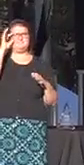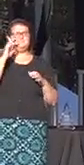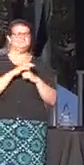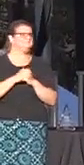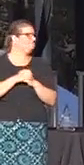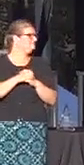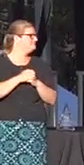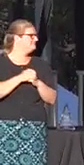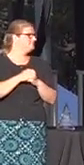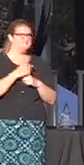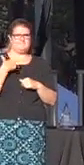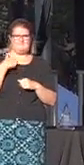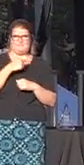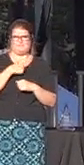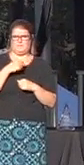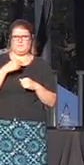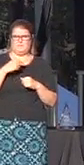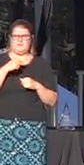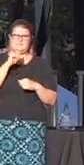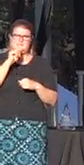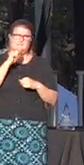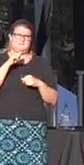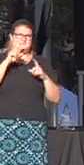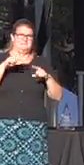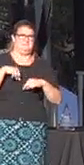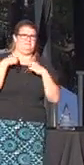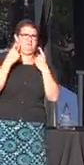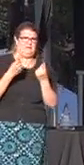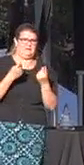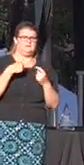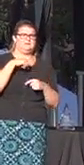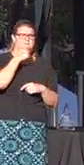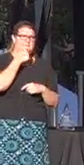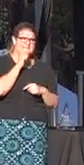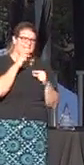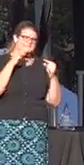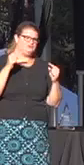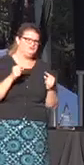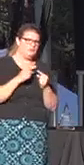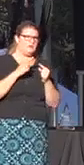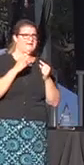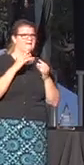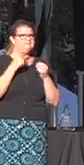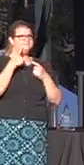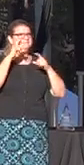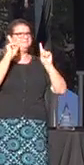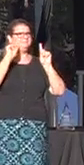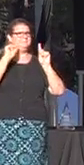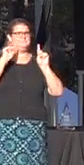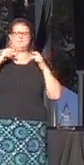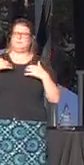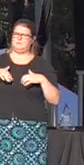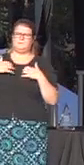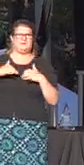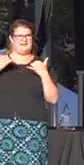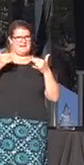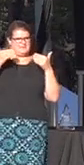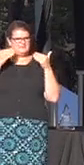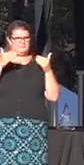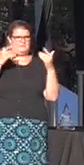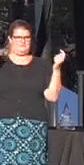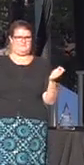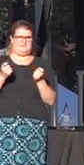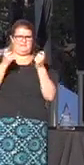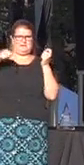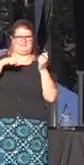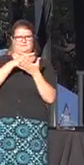So we have come from great pain and great joy. And we have come from great adversity and great resilience. As we go forward and